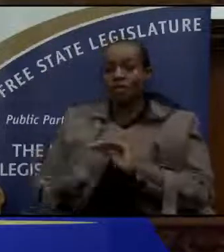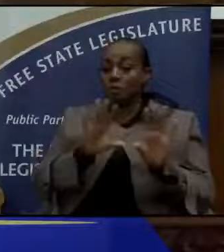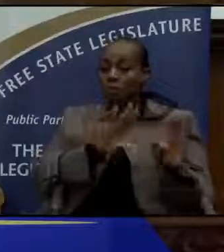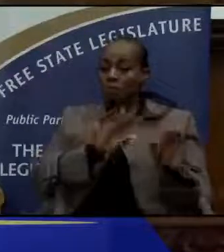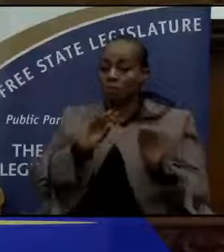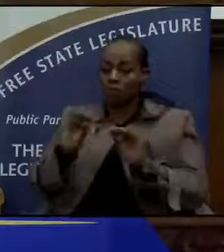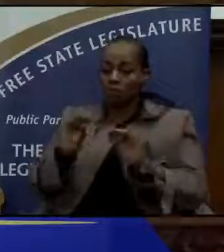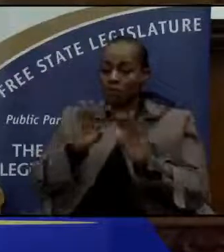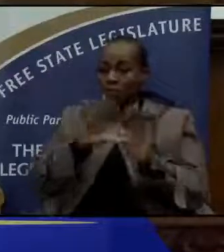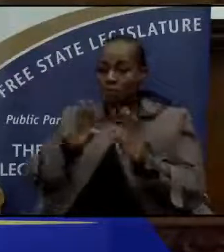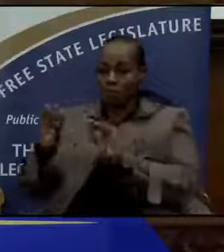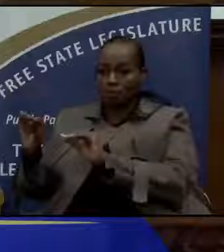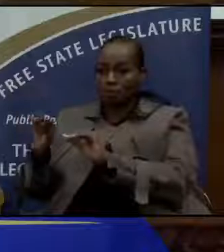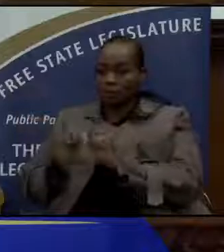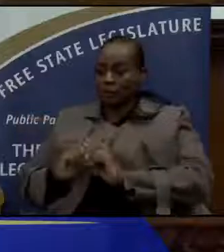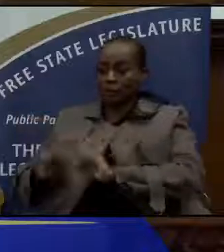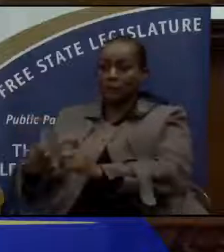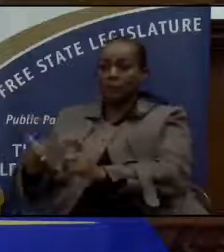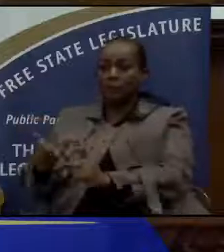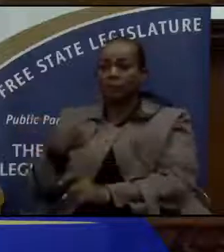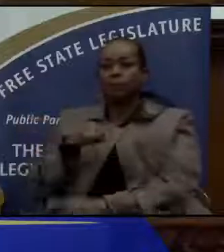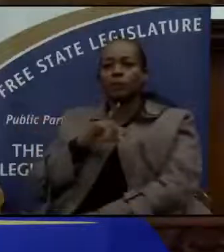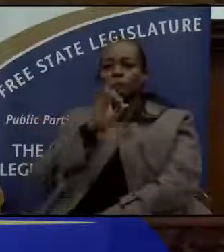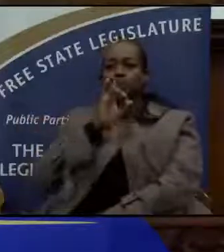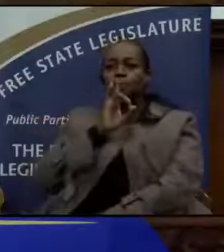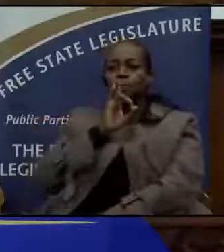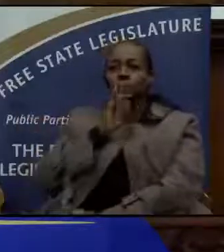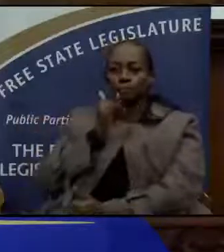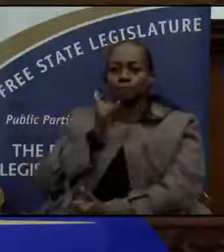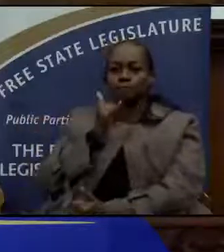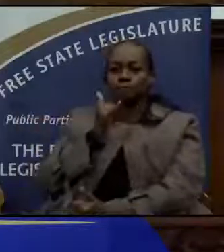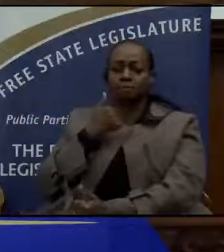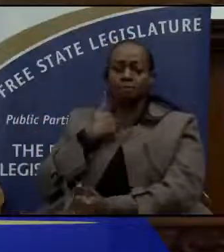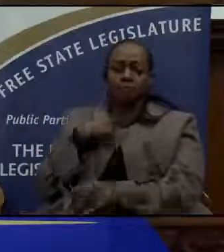moving and moving very fast.